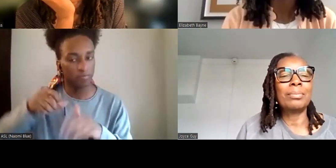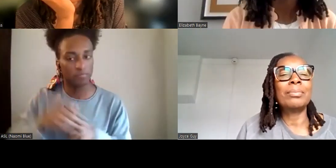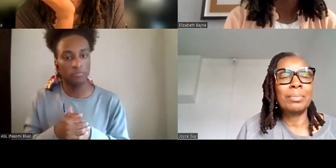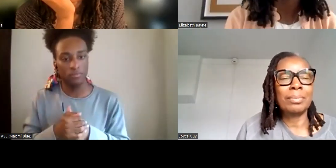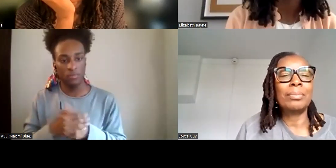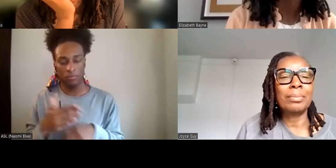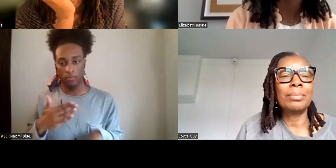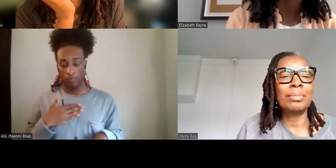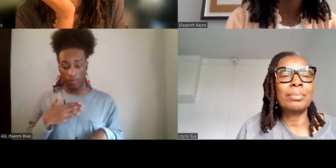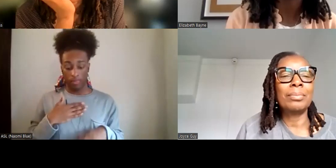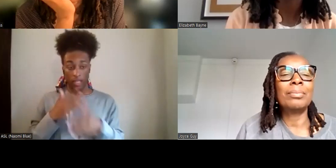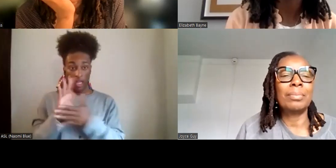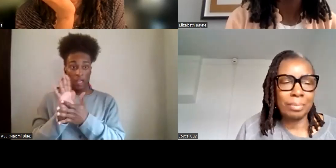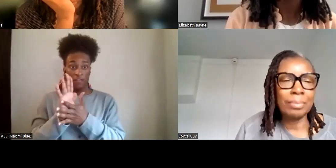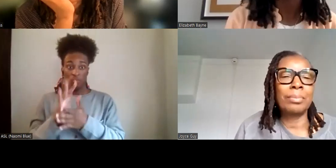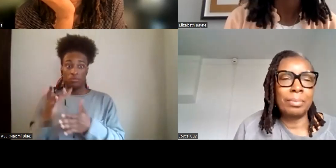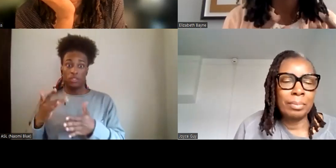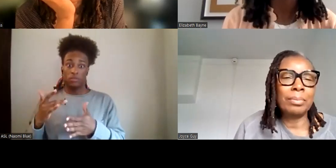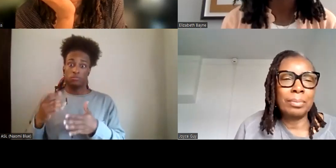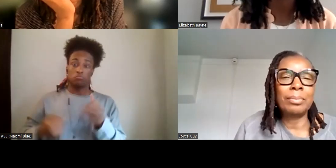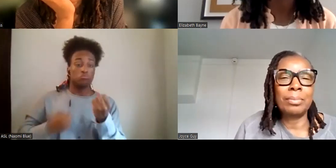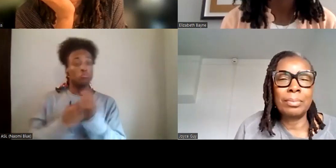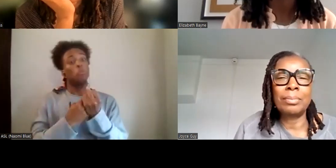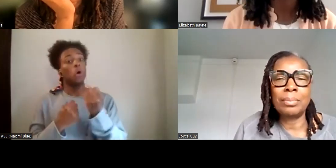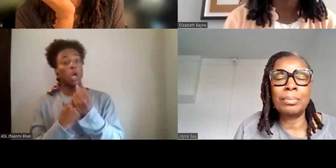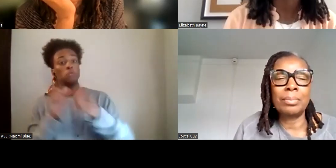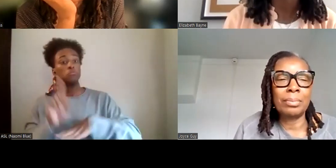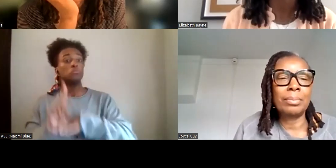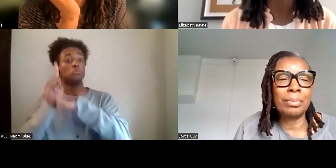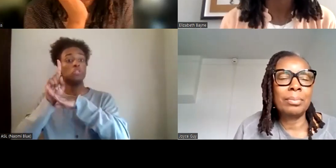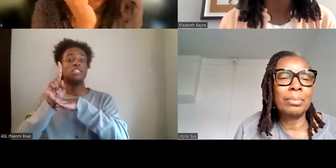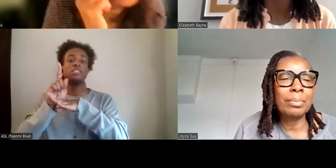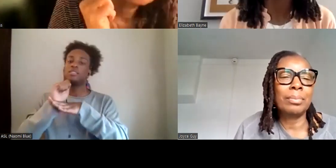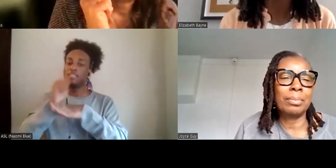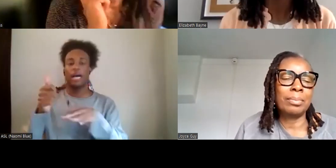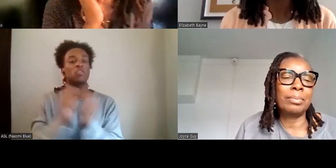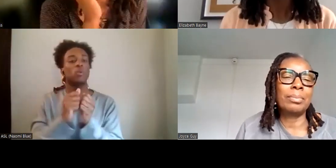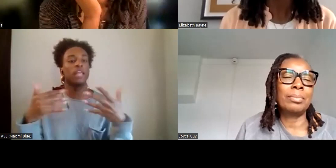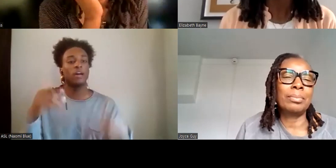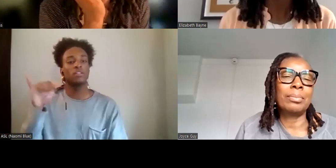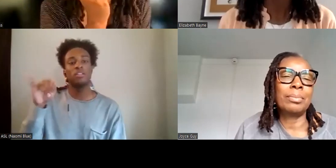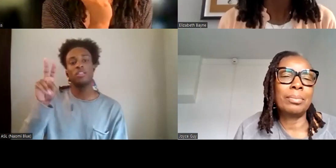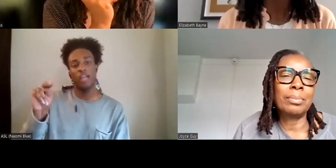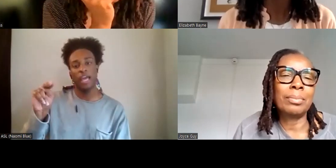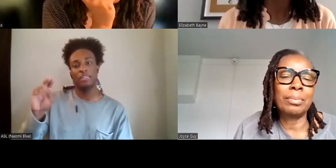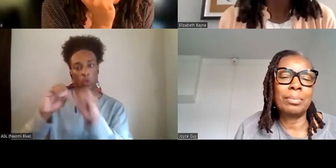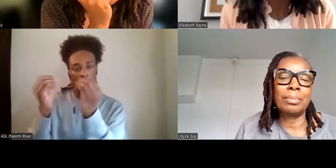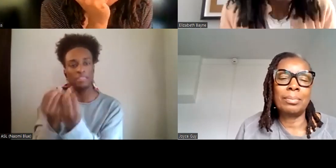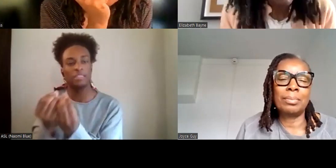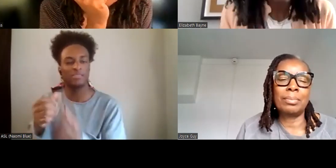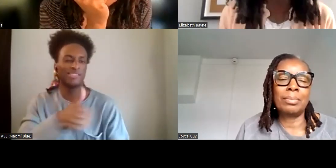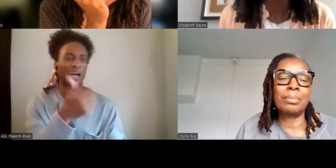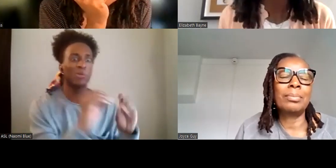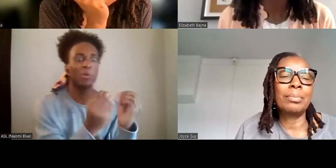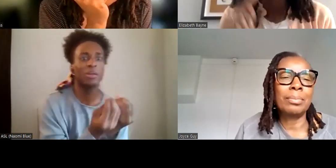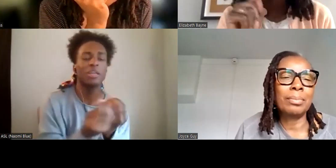if it weren't for organizations like Jan's, where they're excited to have the content and they're excited to do the work to organize a